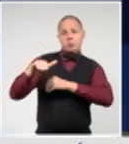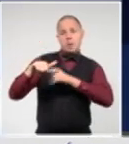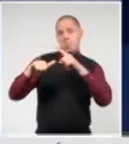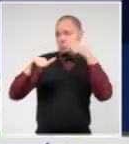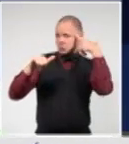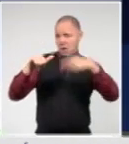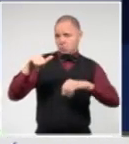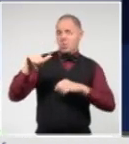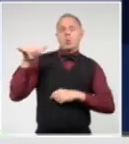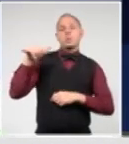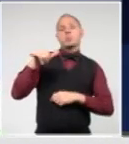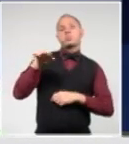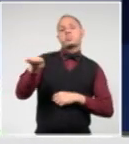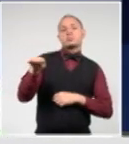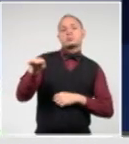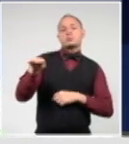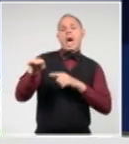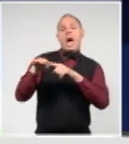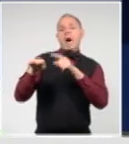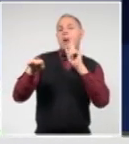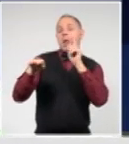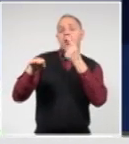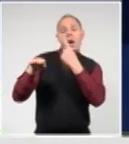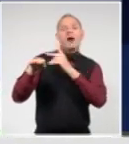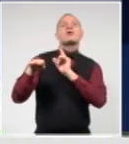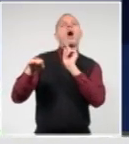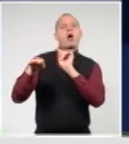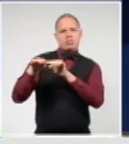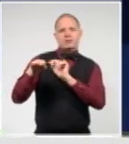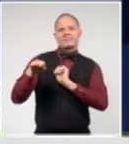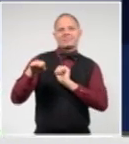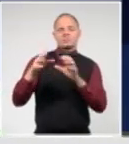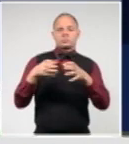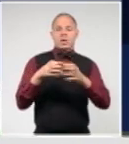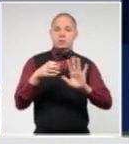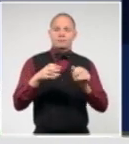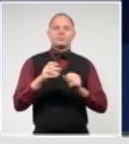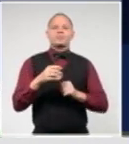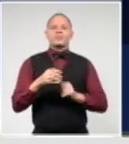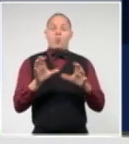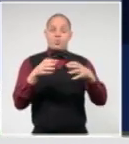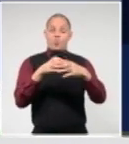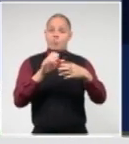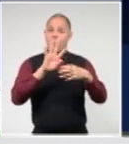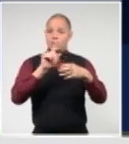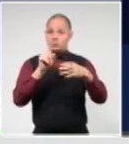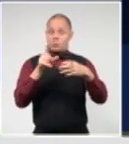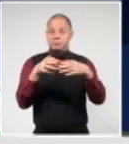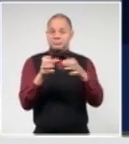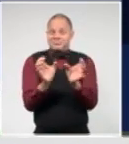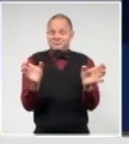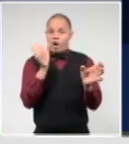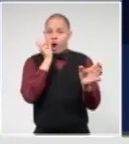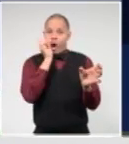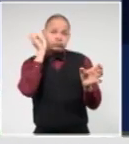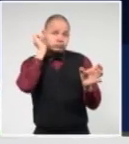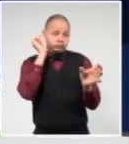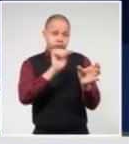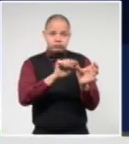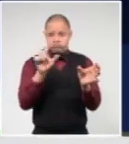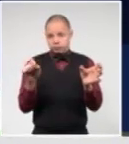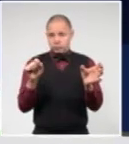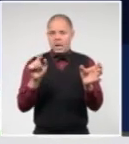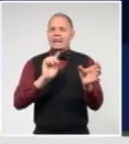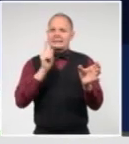30, or 71.4%, of the 42 cases yesterday were asymptomatic at the time of